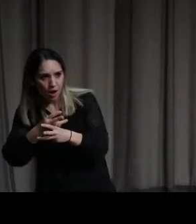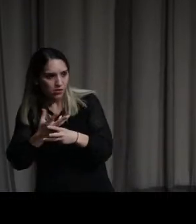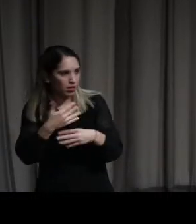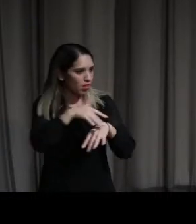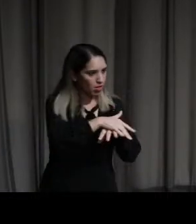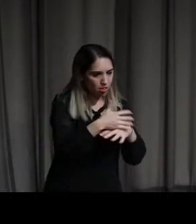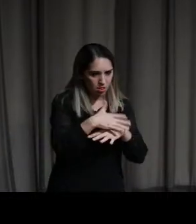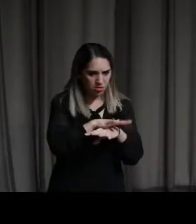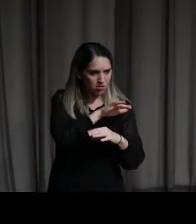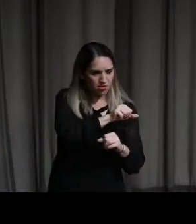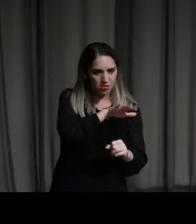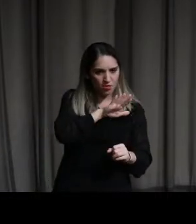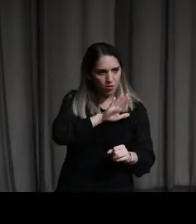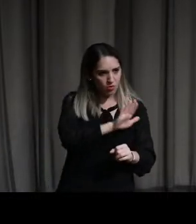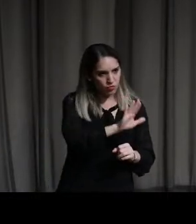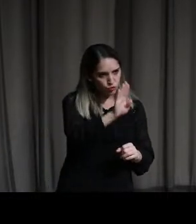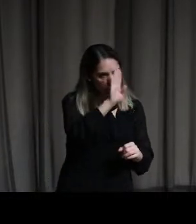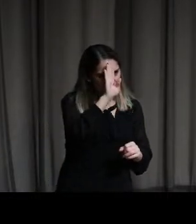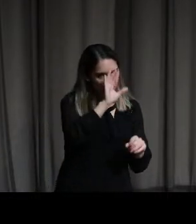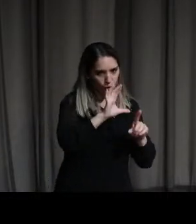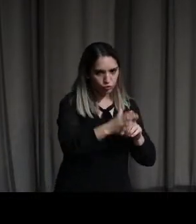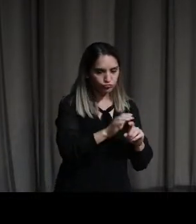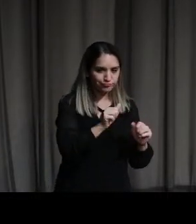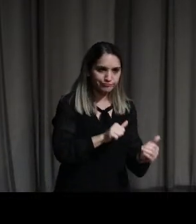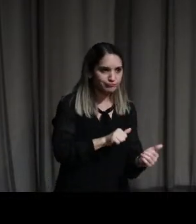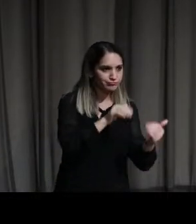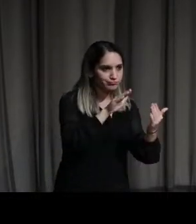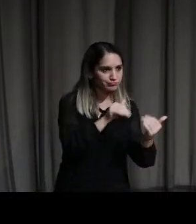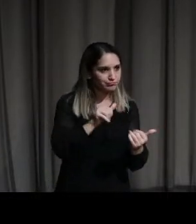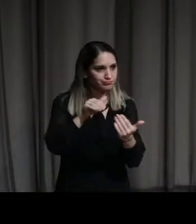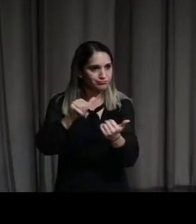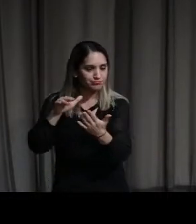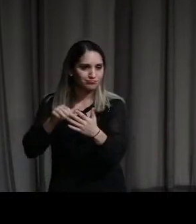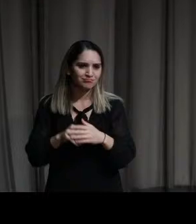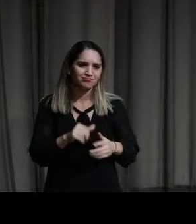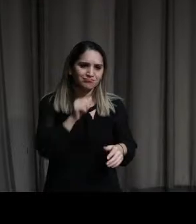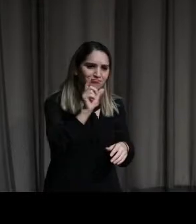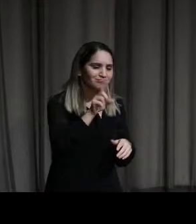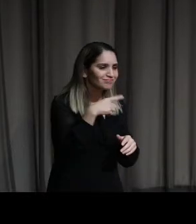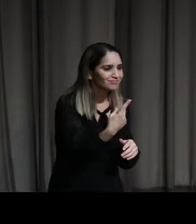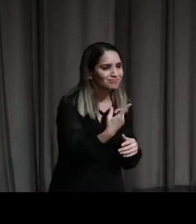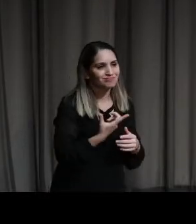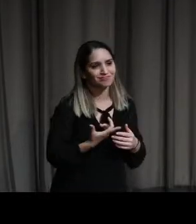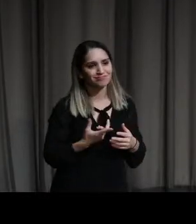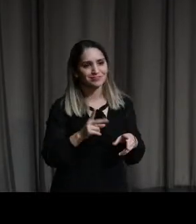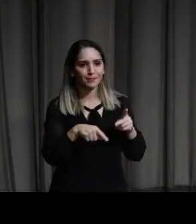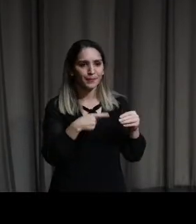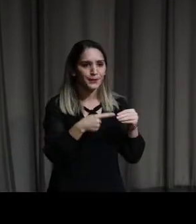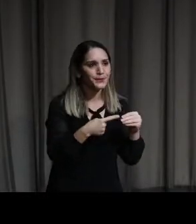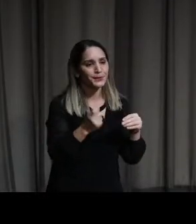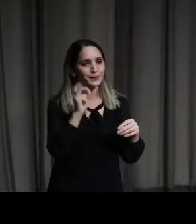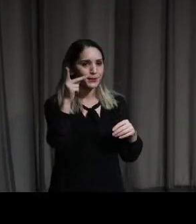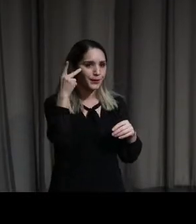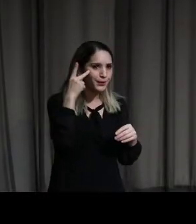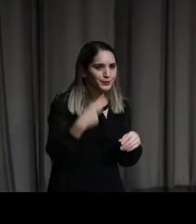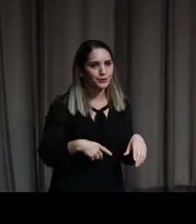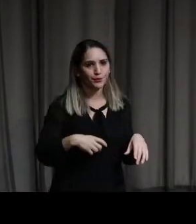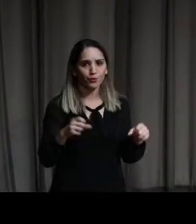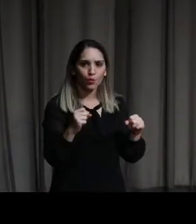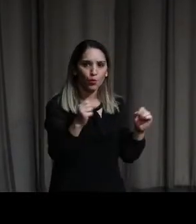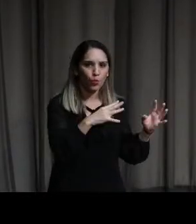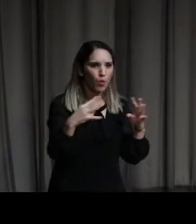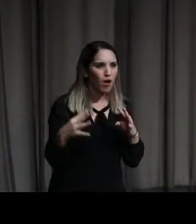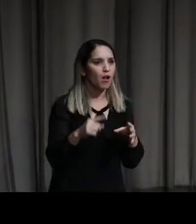And so that cutting off is not just a story about diplomats and trade and the Cold War. It affects